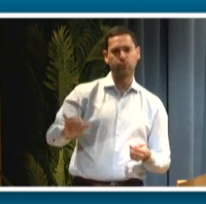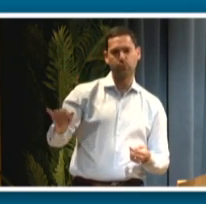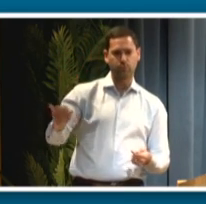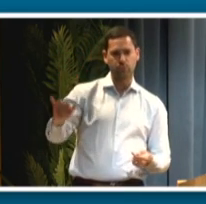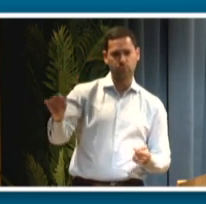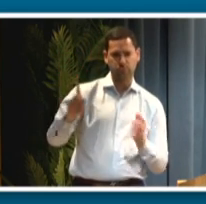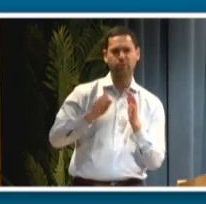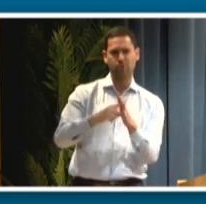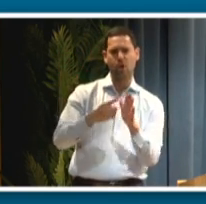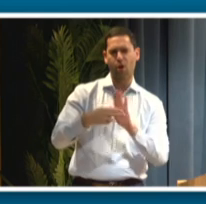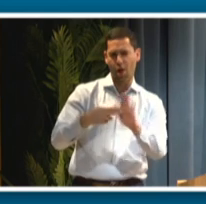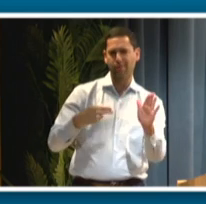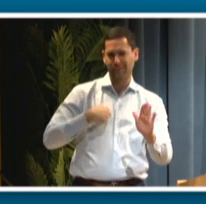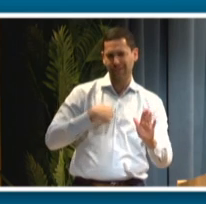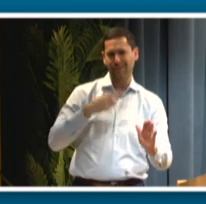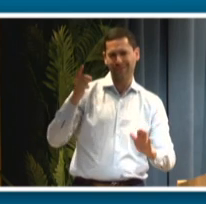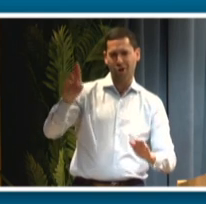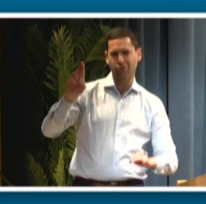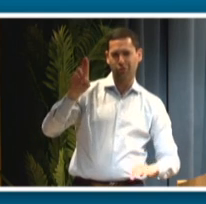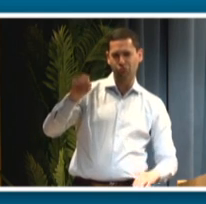man. Okay, doc.